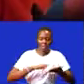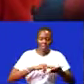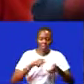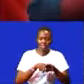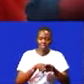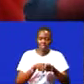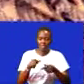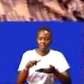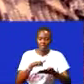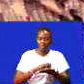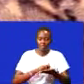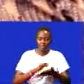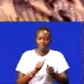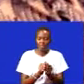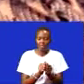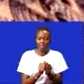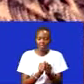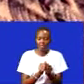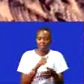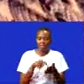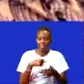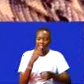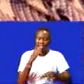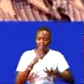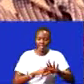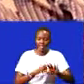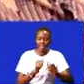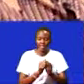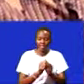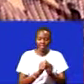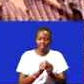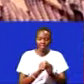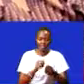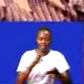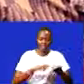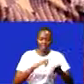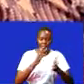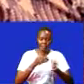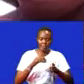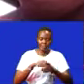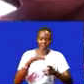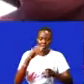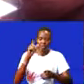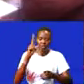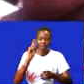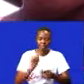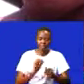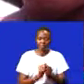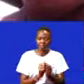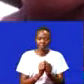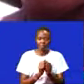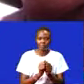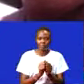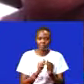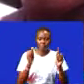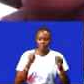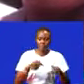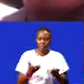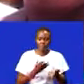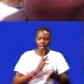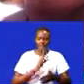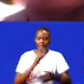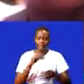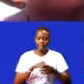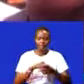kayo gitije mag ODM. Agi olere sa timo kisera marndekok e ODM. Kawuono kama wantiene,